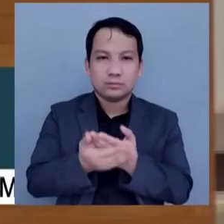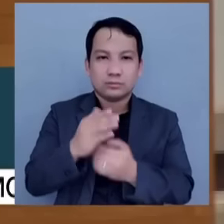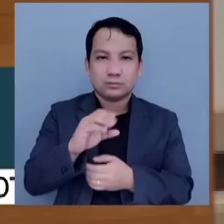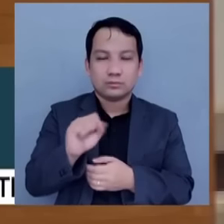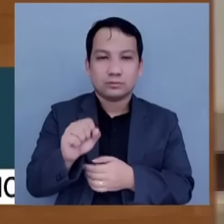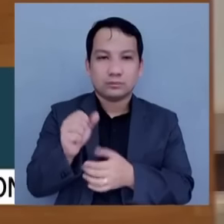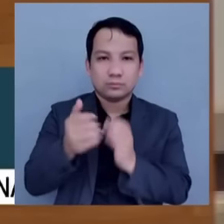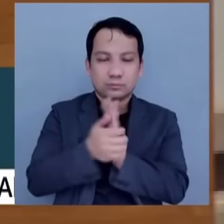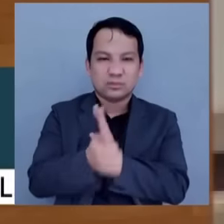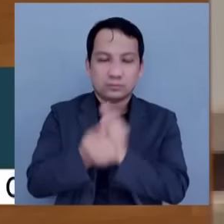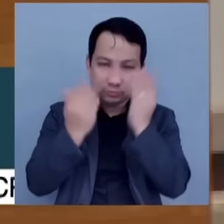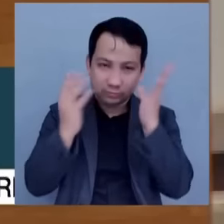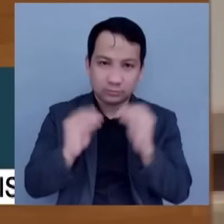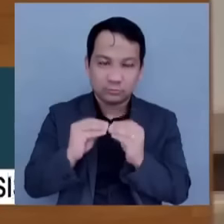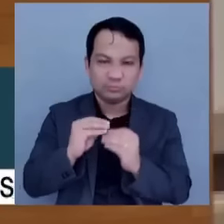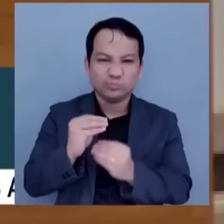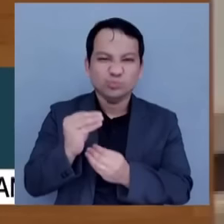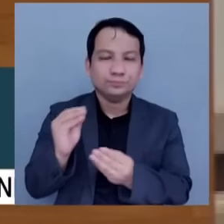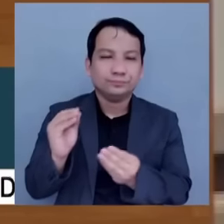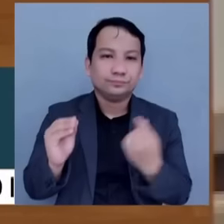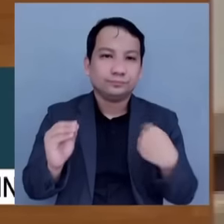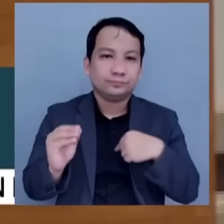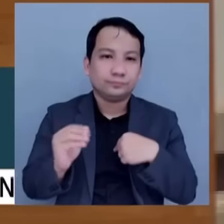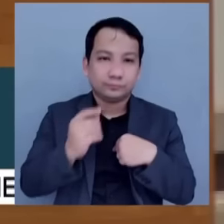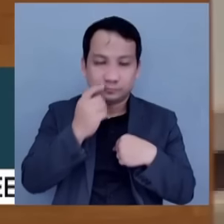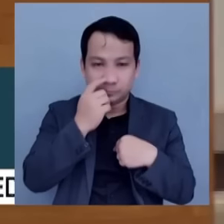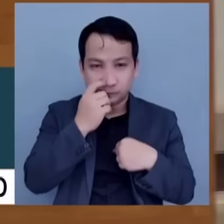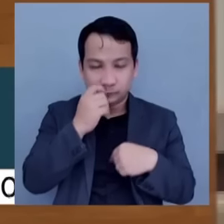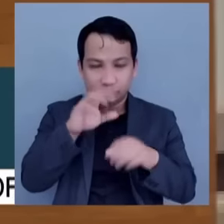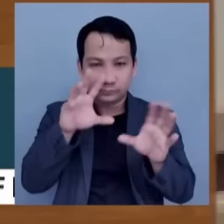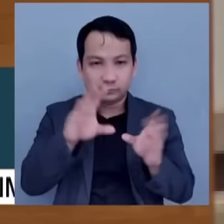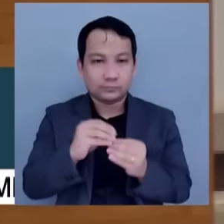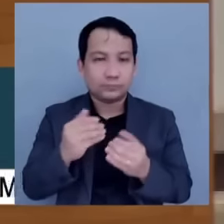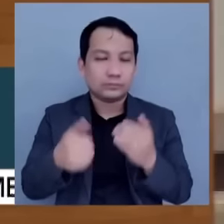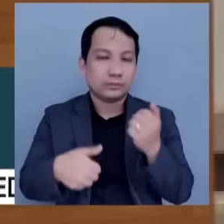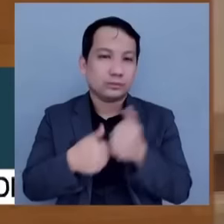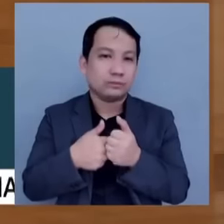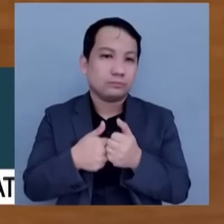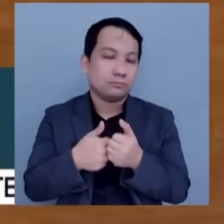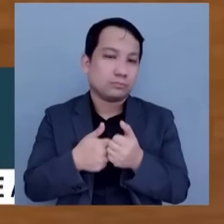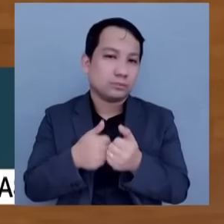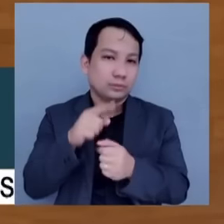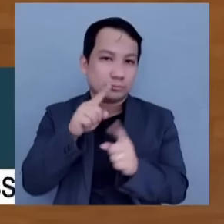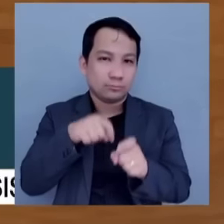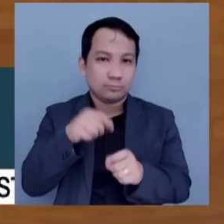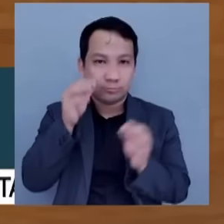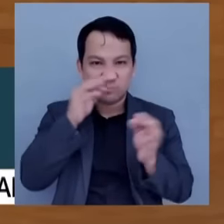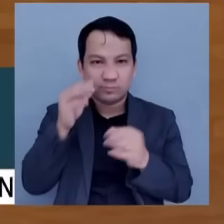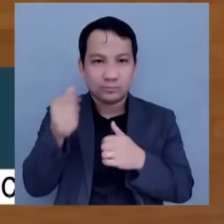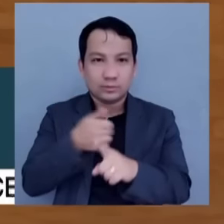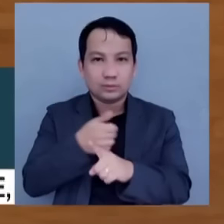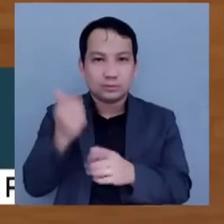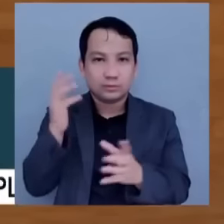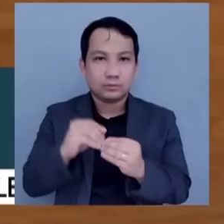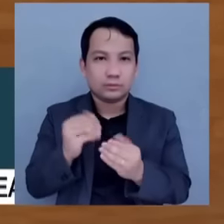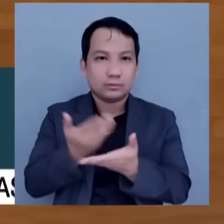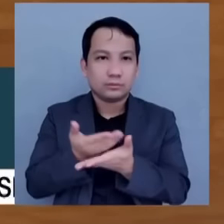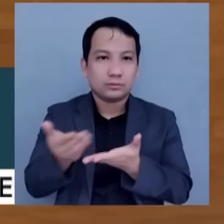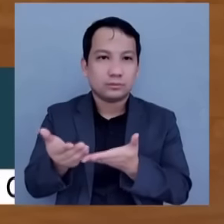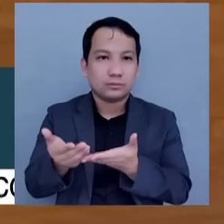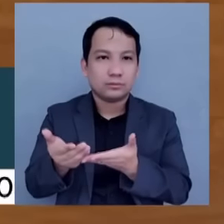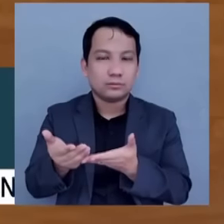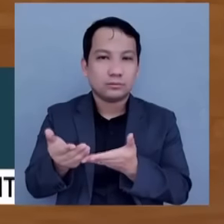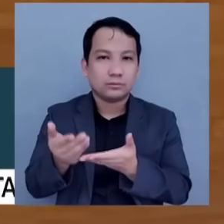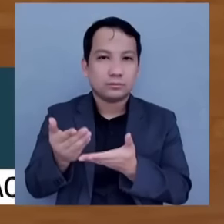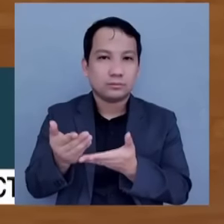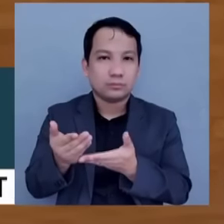explanatory note, Duterte said that considering the initiatives towards the deterrence of drug use and abuse, exemptions or favors in the